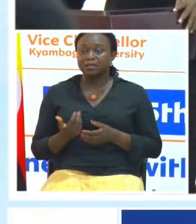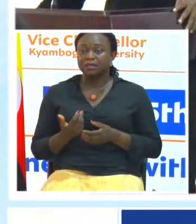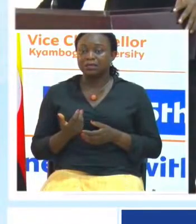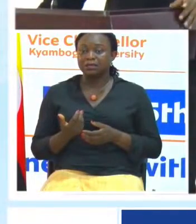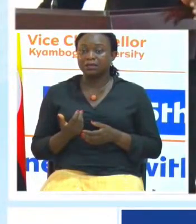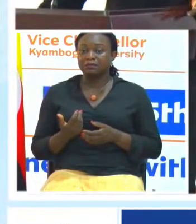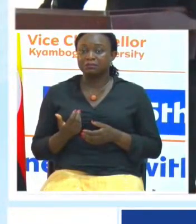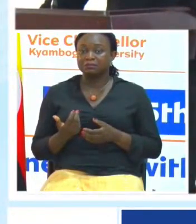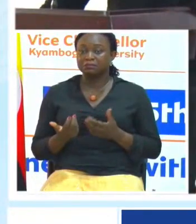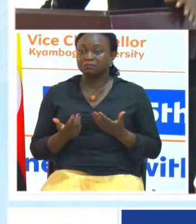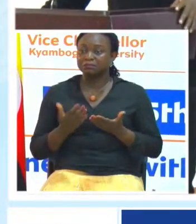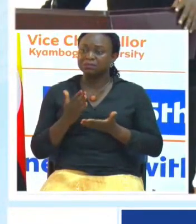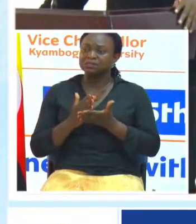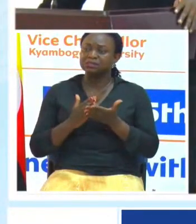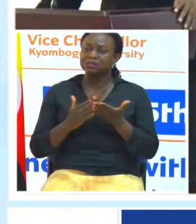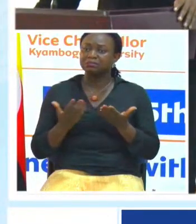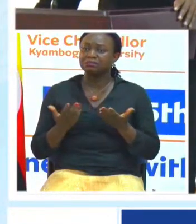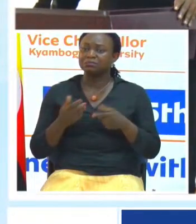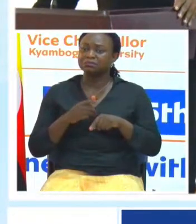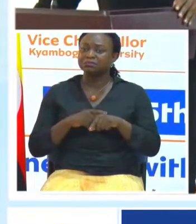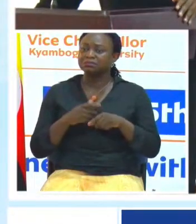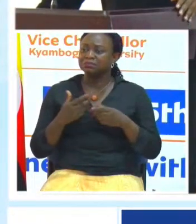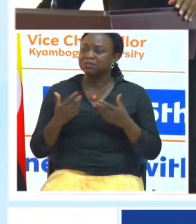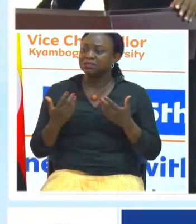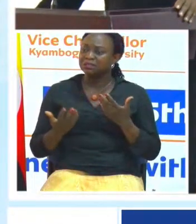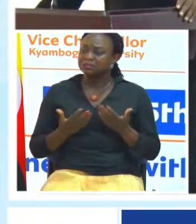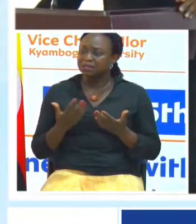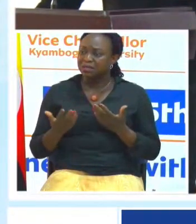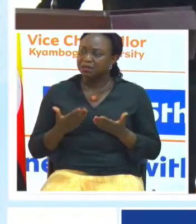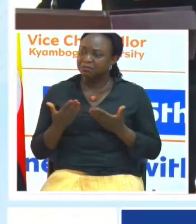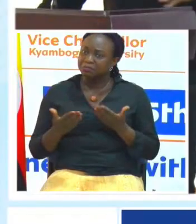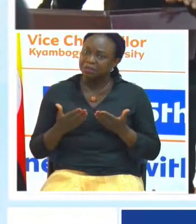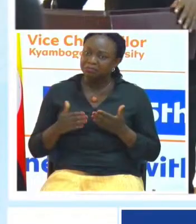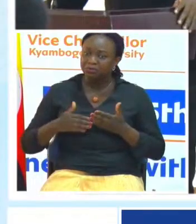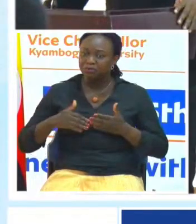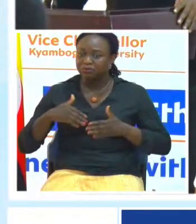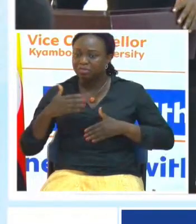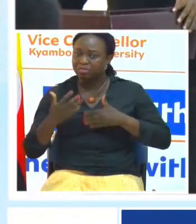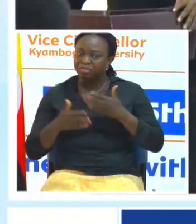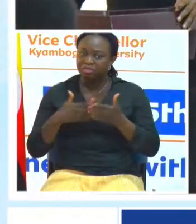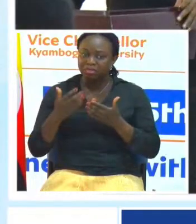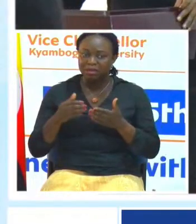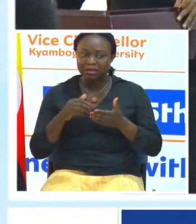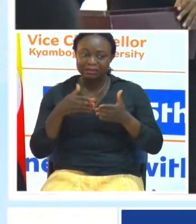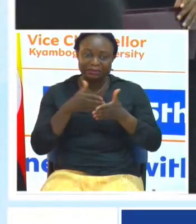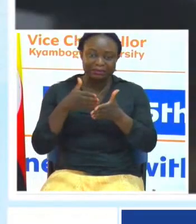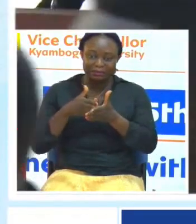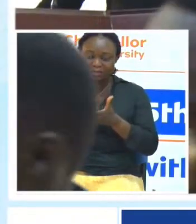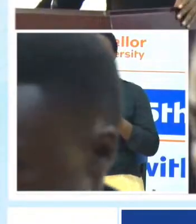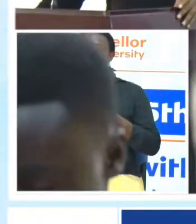And maybe some challenges that came across, and along the way we got also solutions.